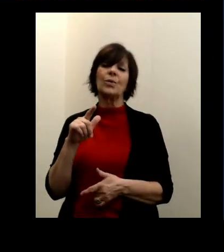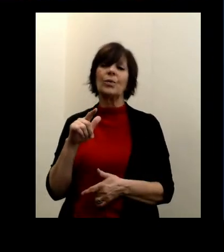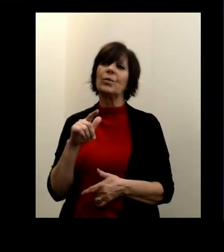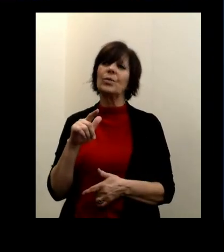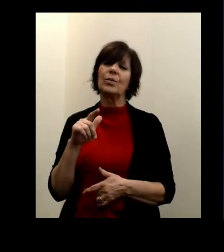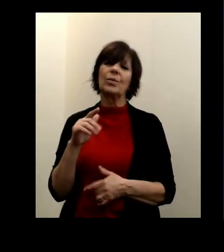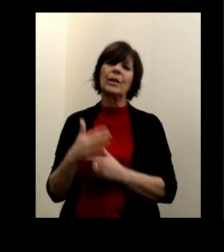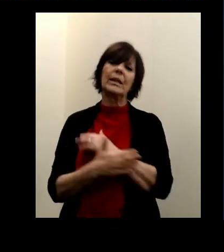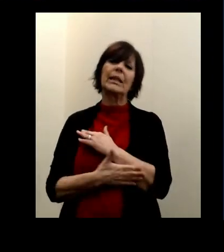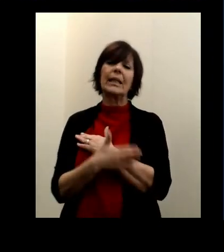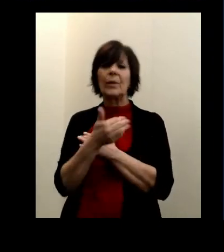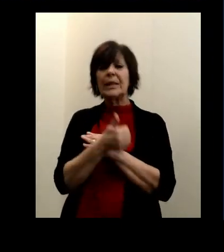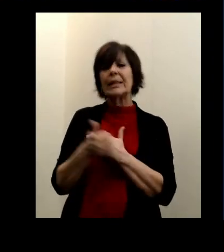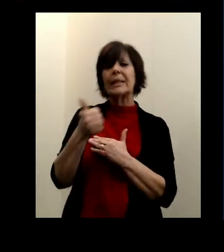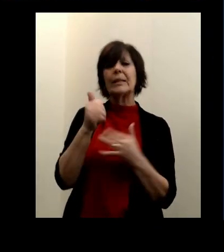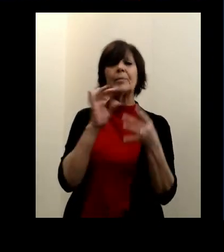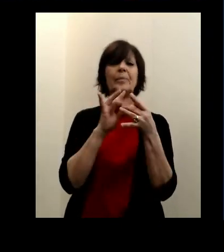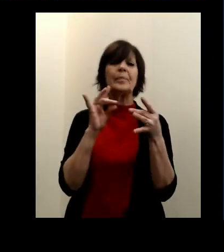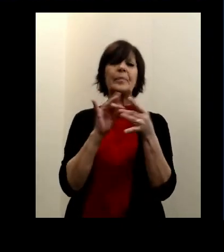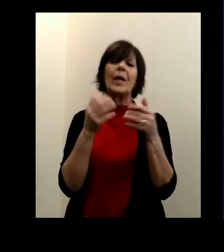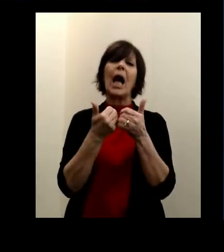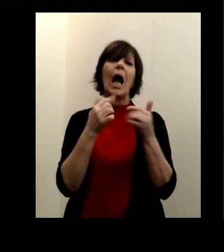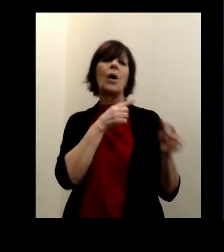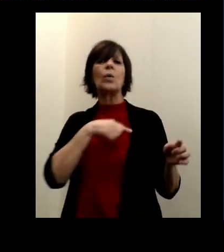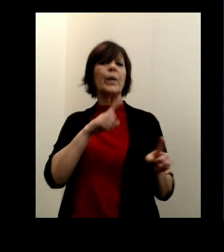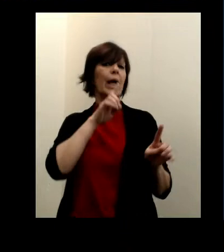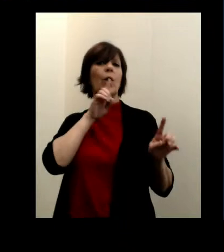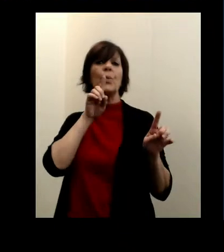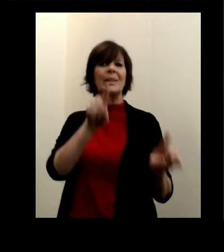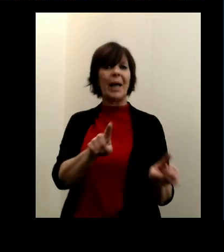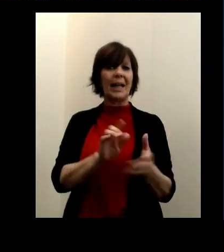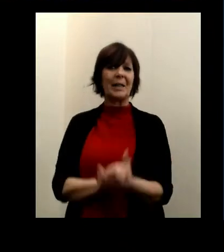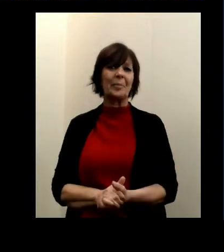talk about how we have been responding in Erie County.